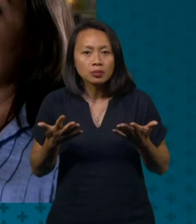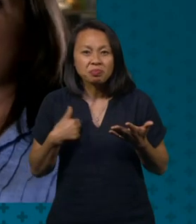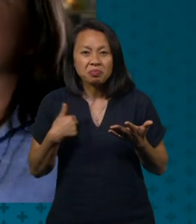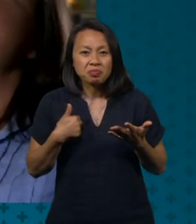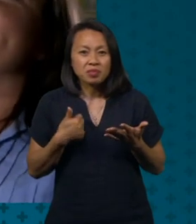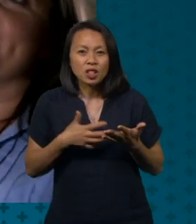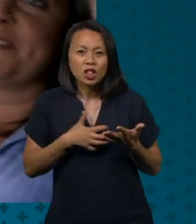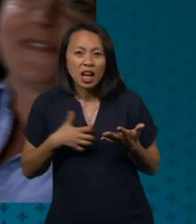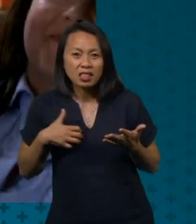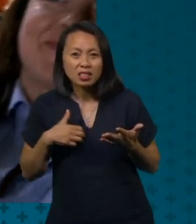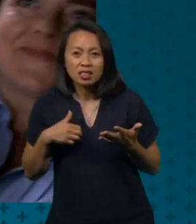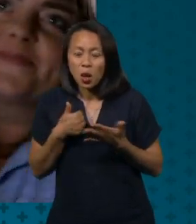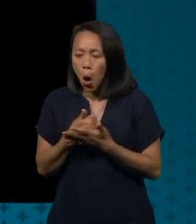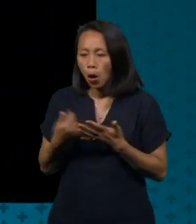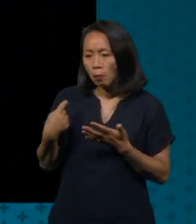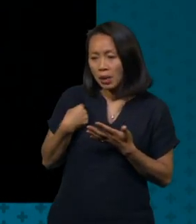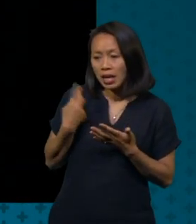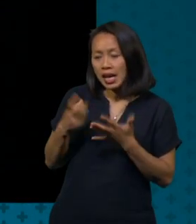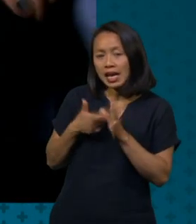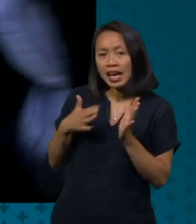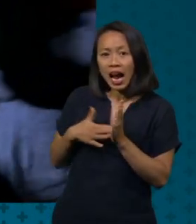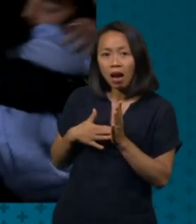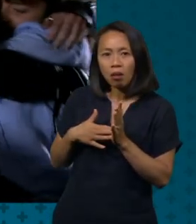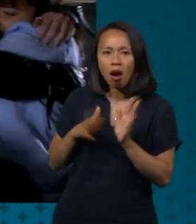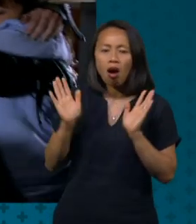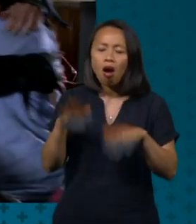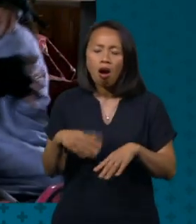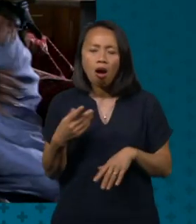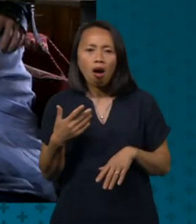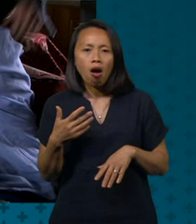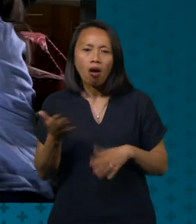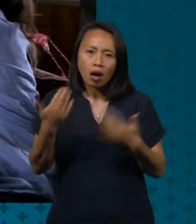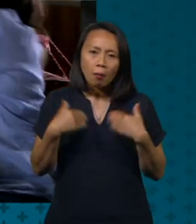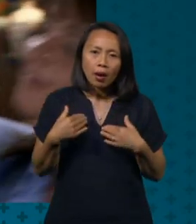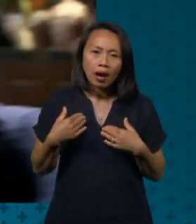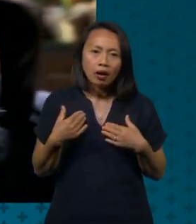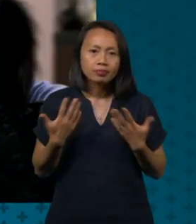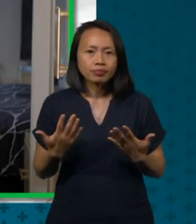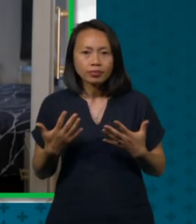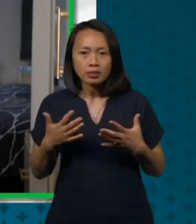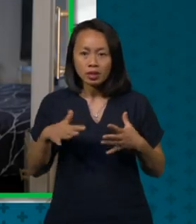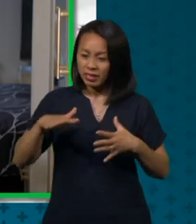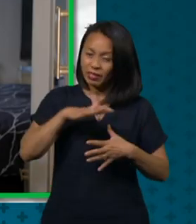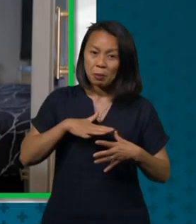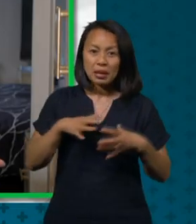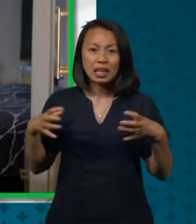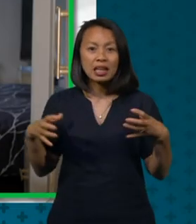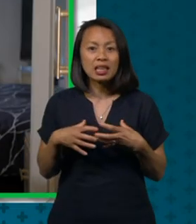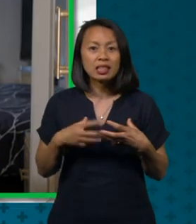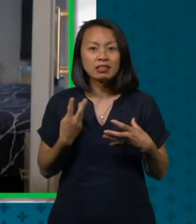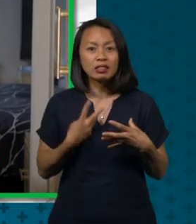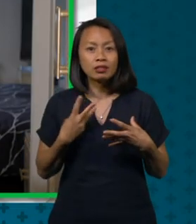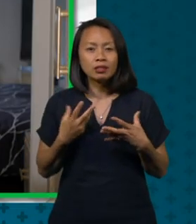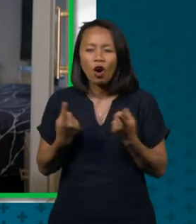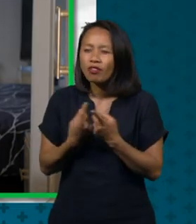here. Oh, come here. And what being a family means, that sort of stuff. And then there are people who influence you in a different